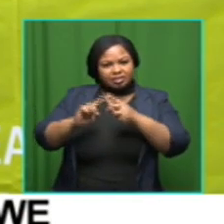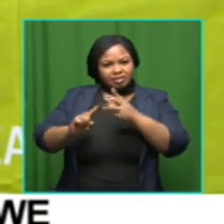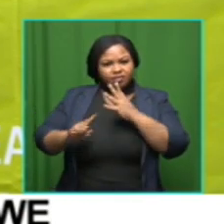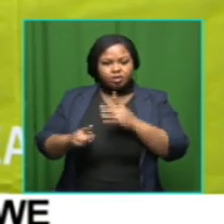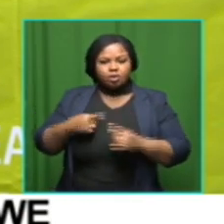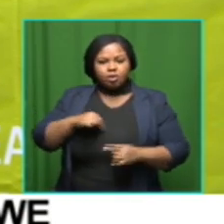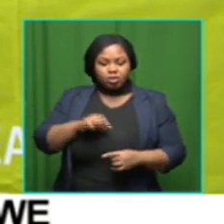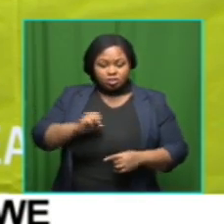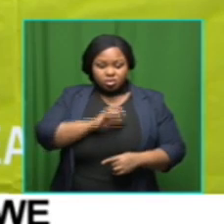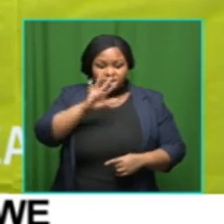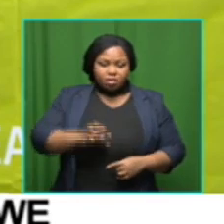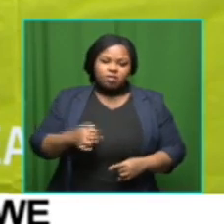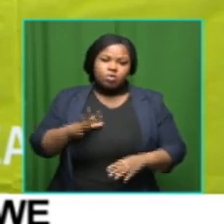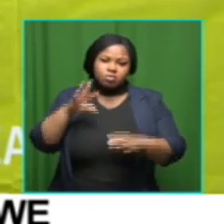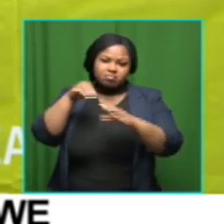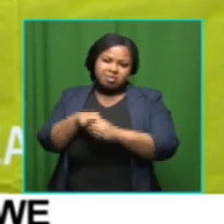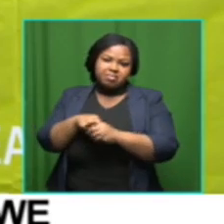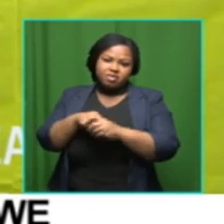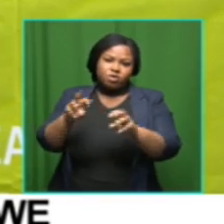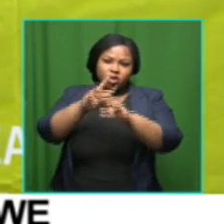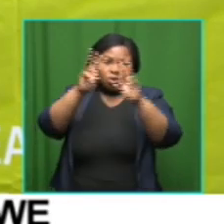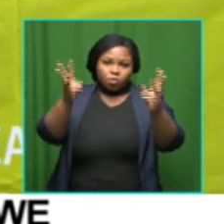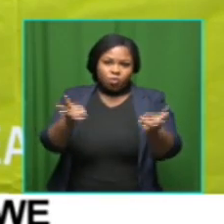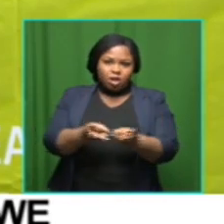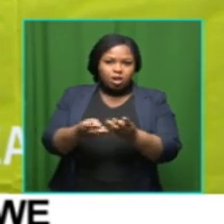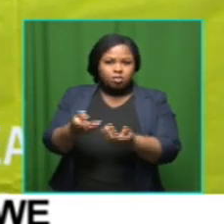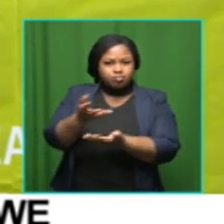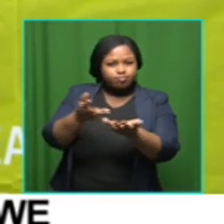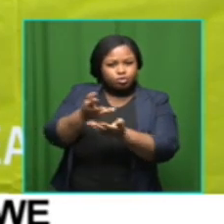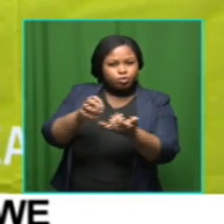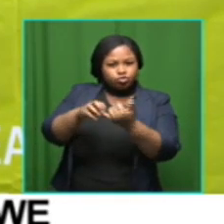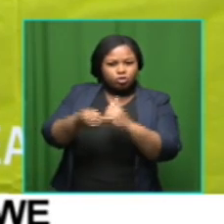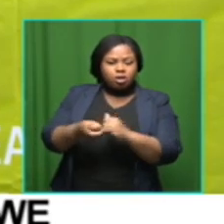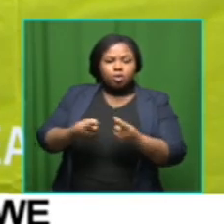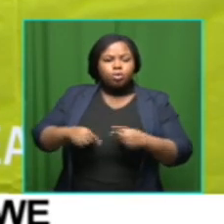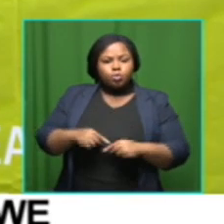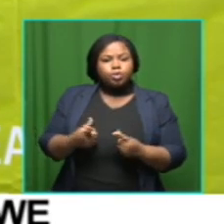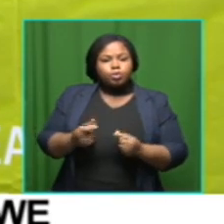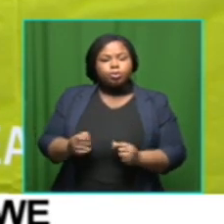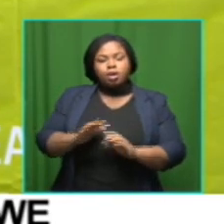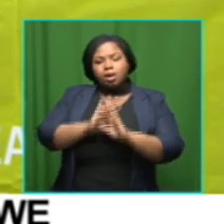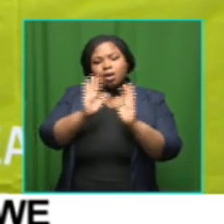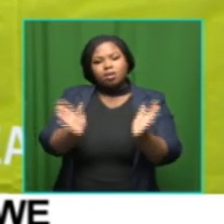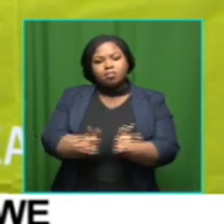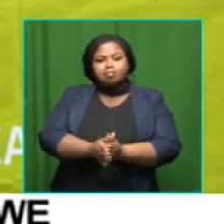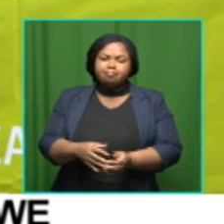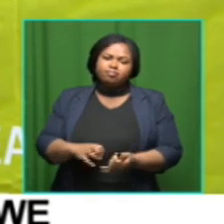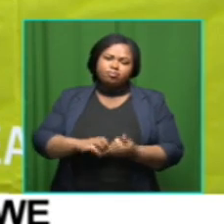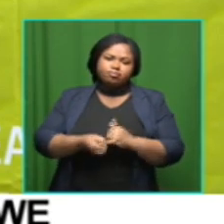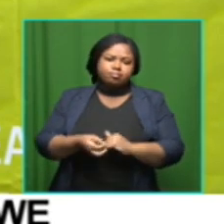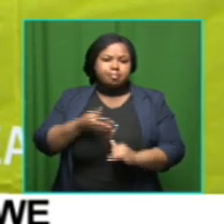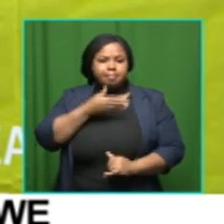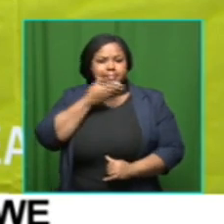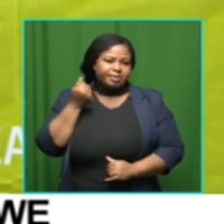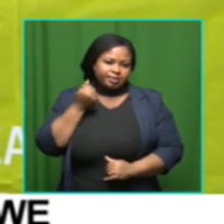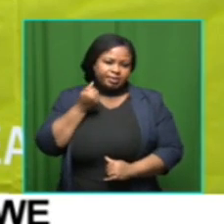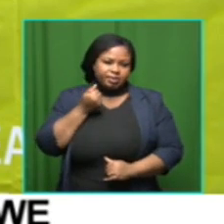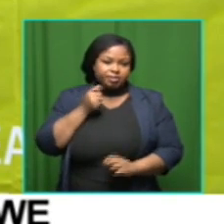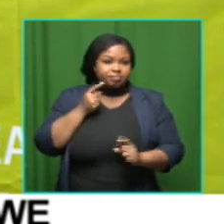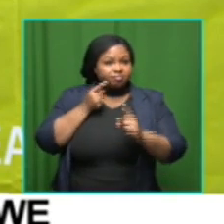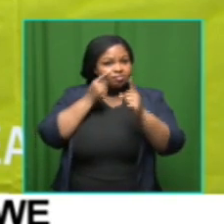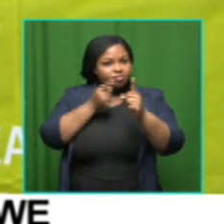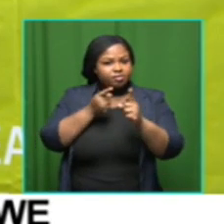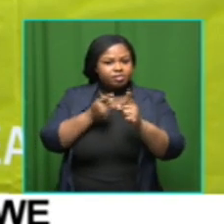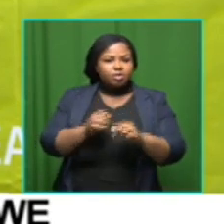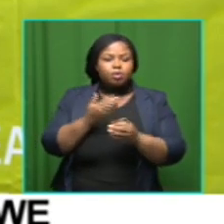to be part of that whole global effort. So whatever we are doing, we're doing it in our best and earnest effort to make sure that we